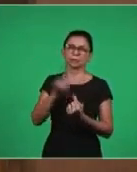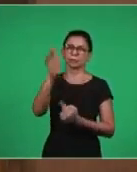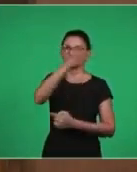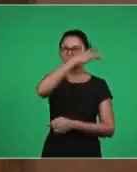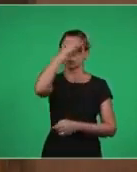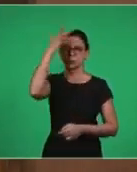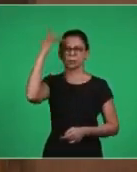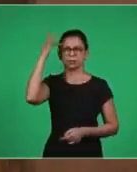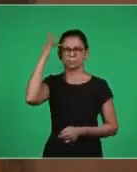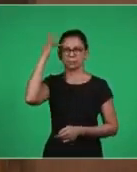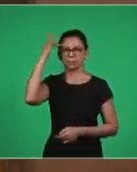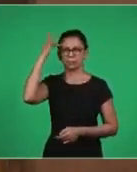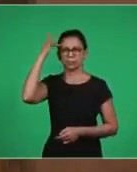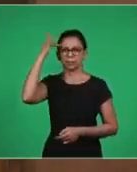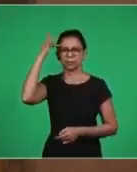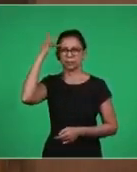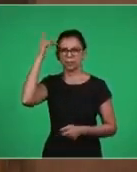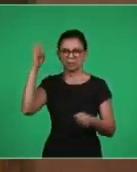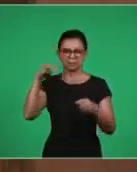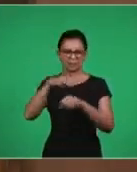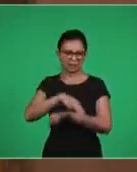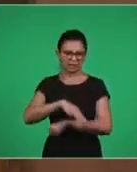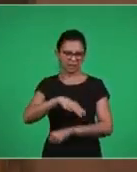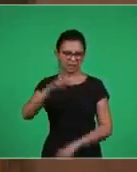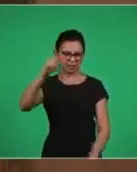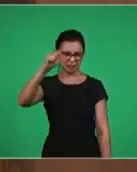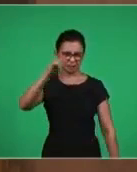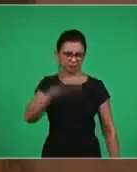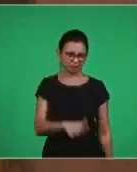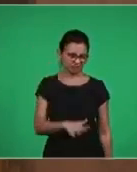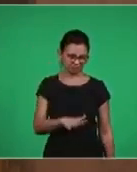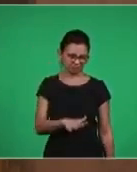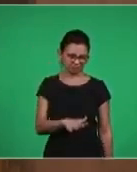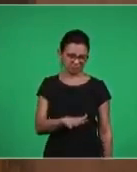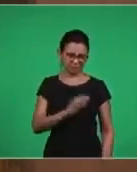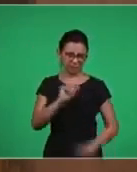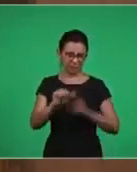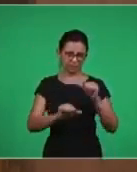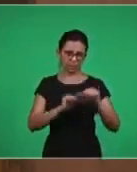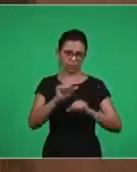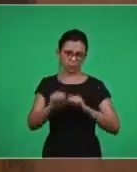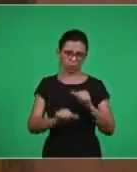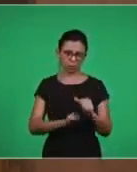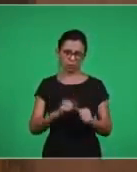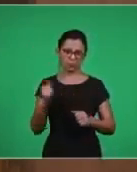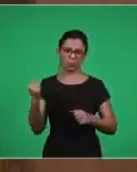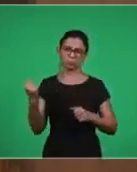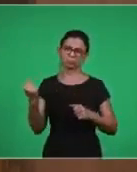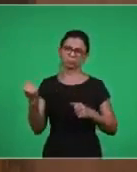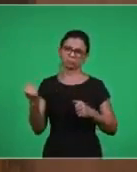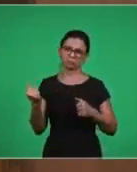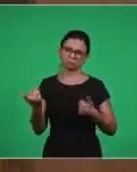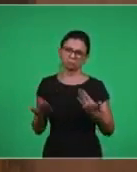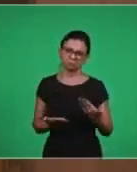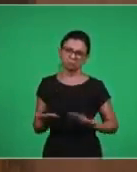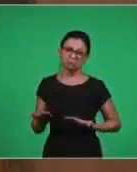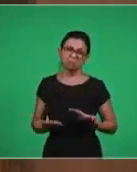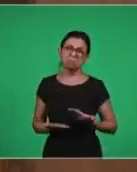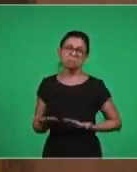with people like this that don't give a word to the ministry in detriment of a job of any other things that they might